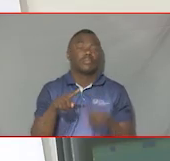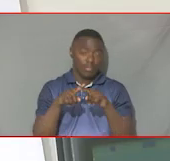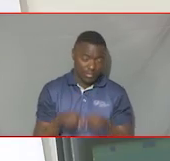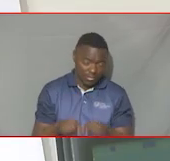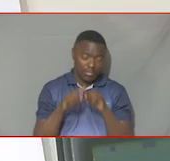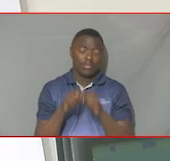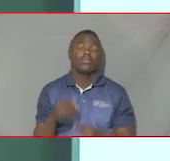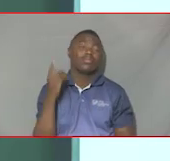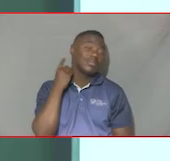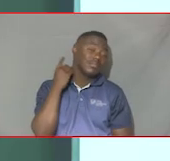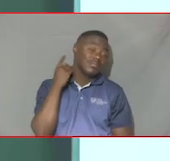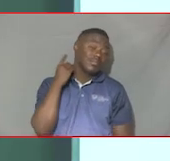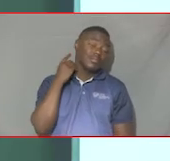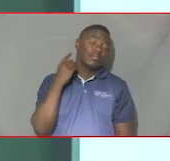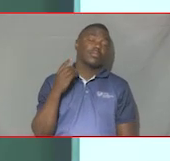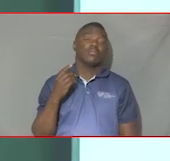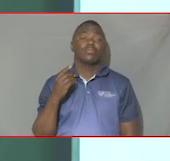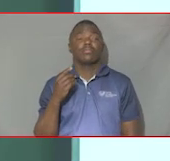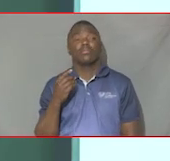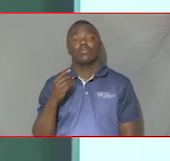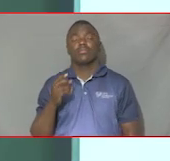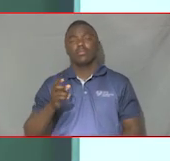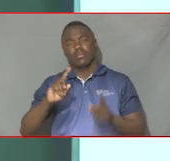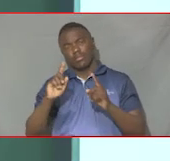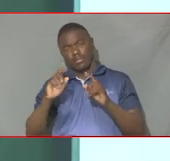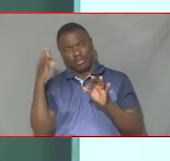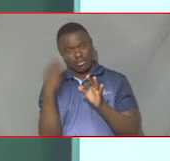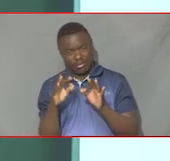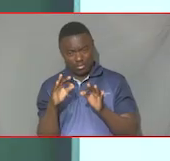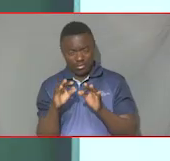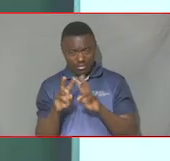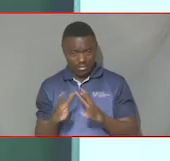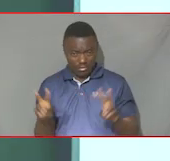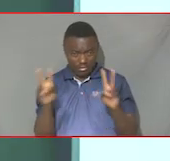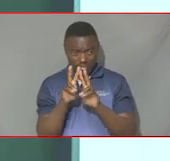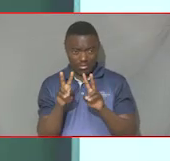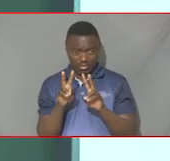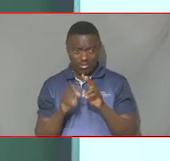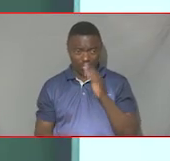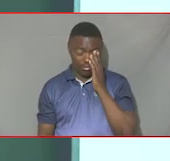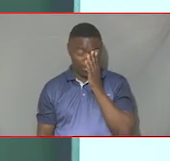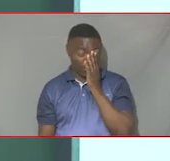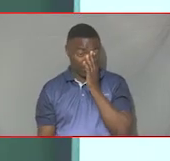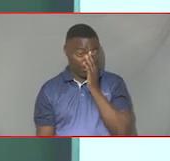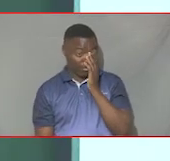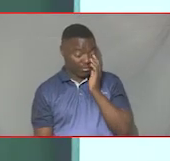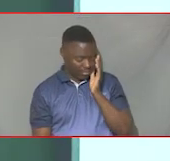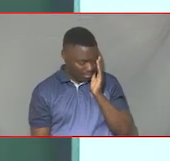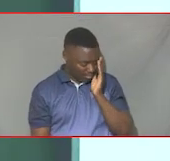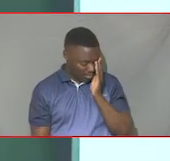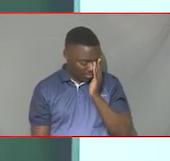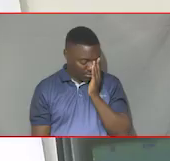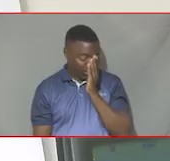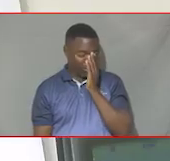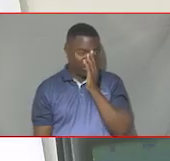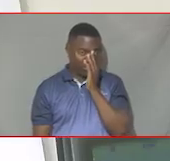data range, and that will give you an accurate value. Interpolation is accurate. As soon as you take a data